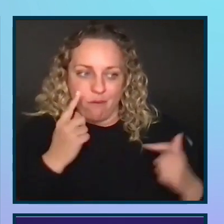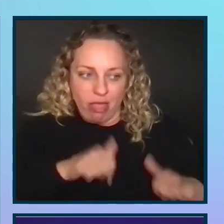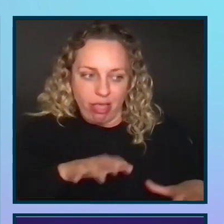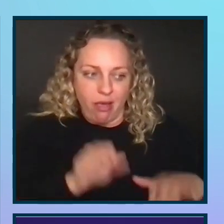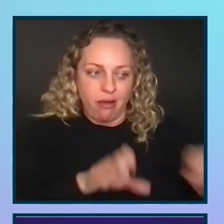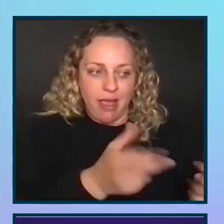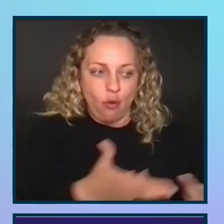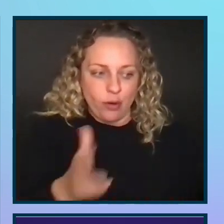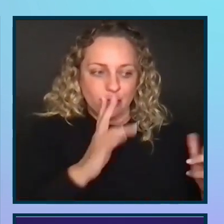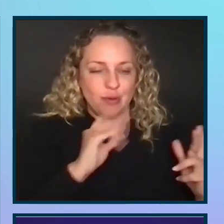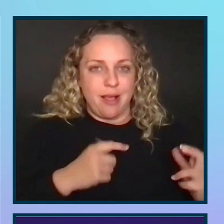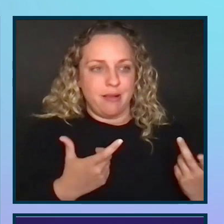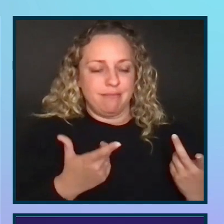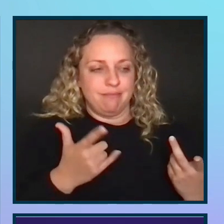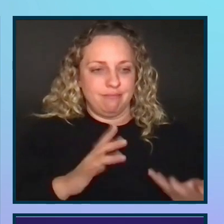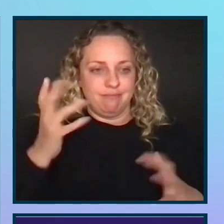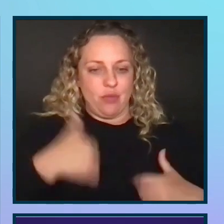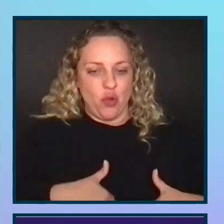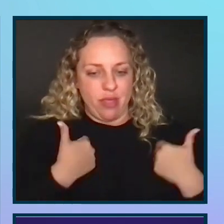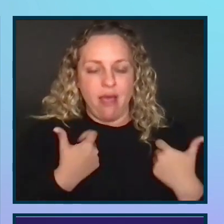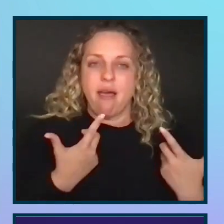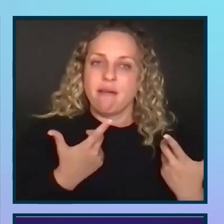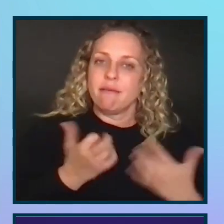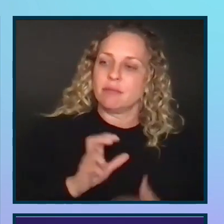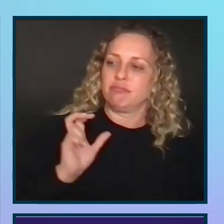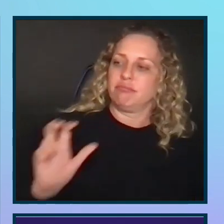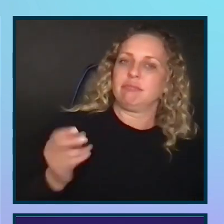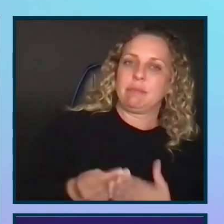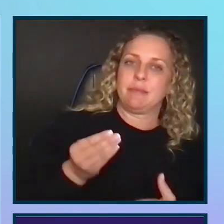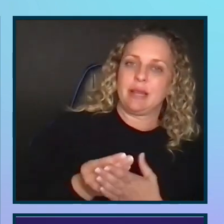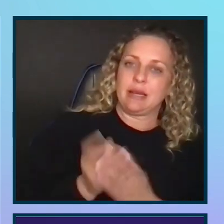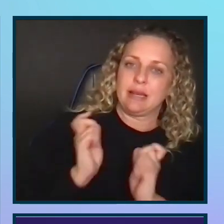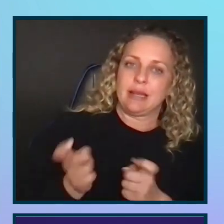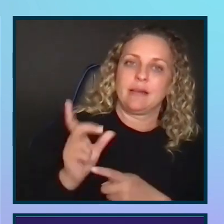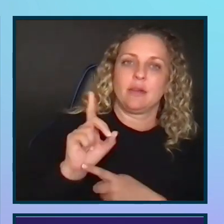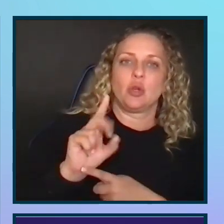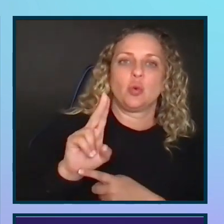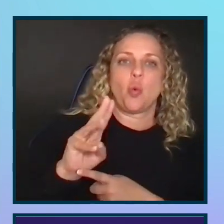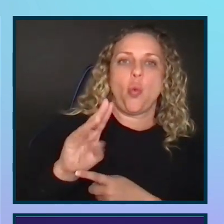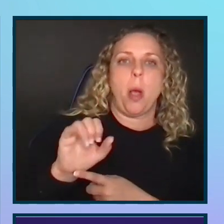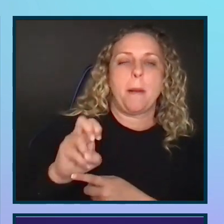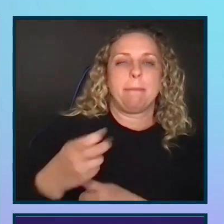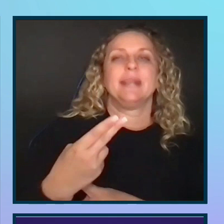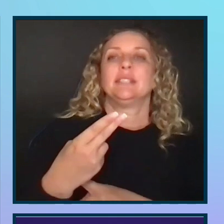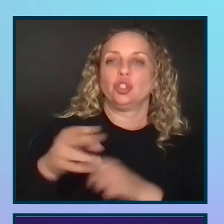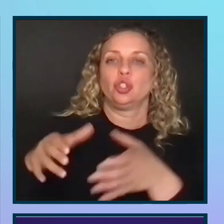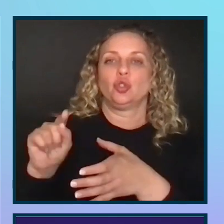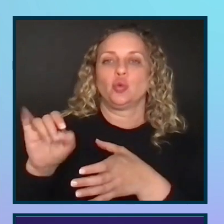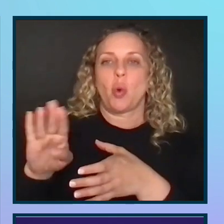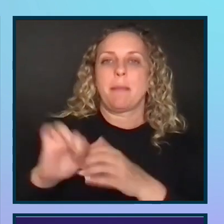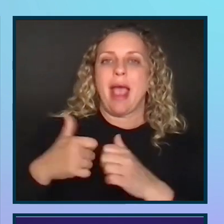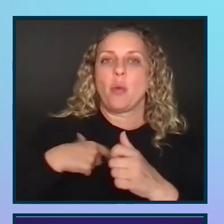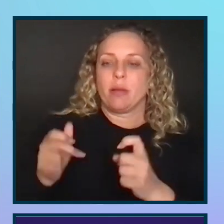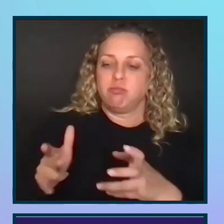resources, and livelihood. So all money that's donated goes towards the Duwamish tribal services and to support the revival of the